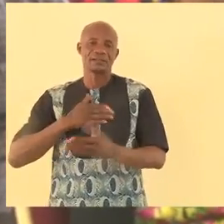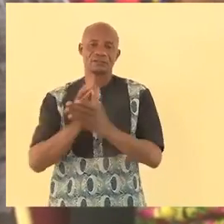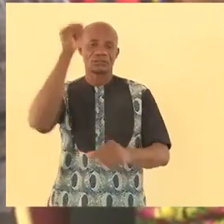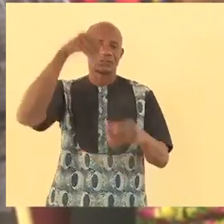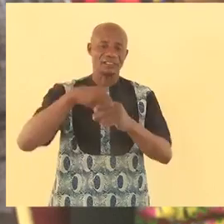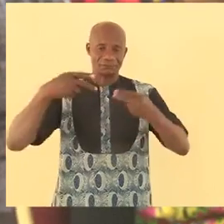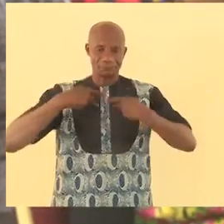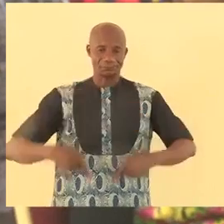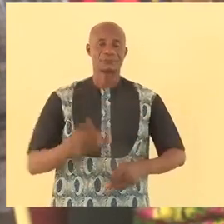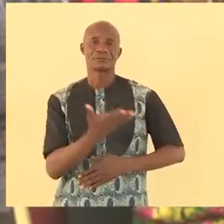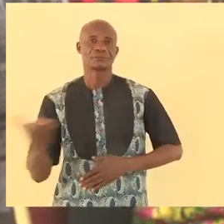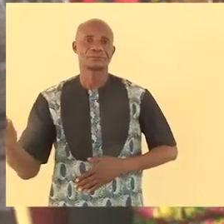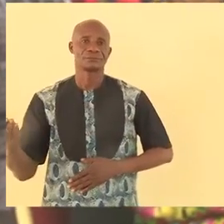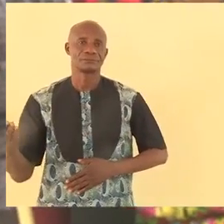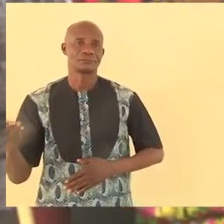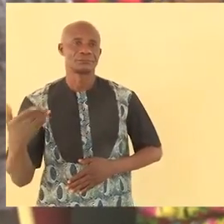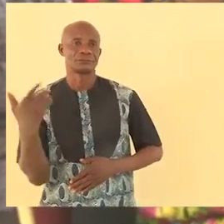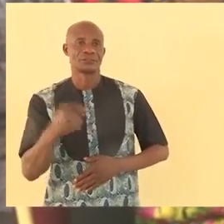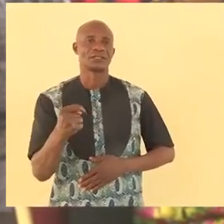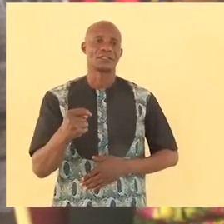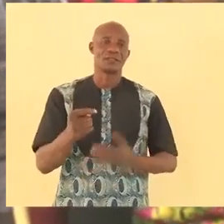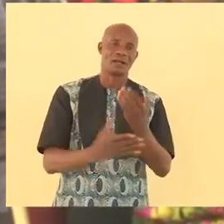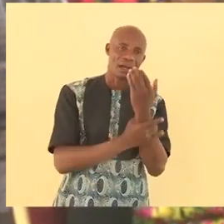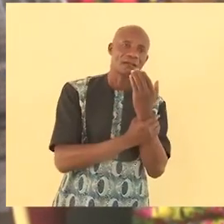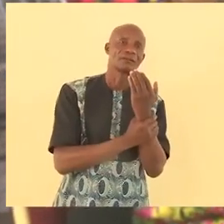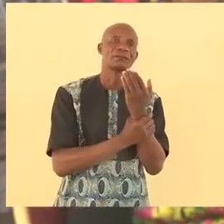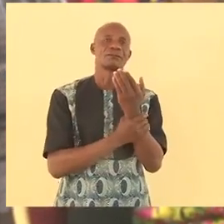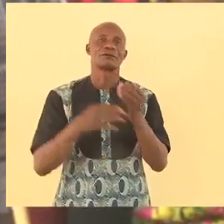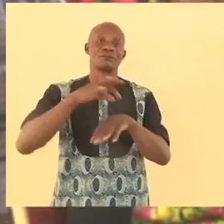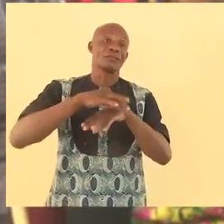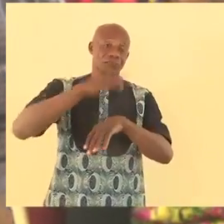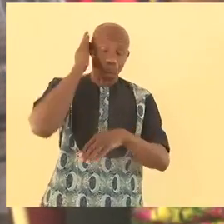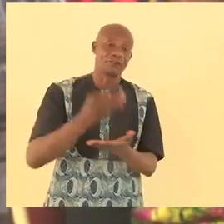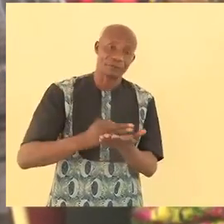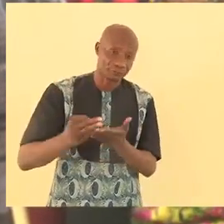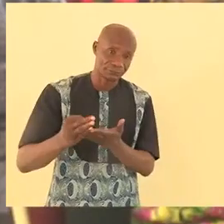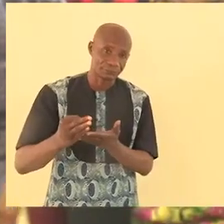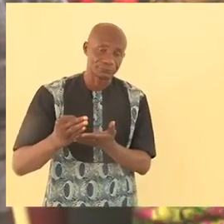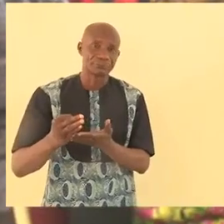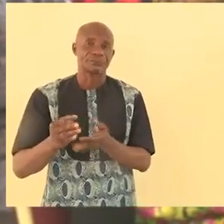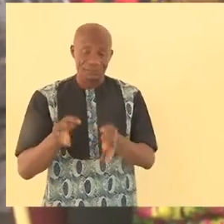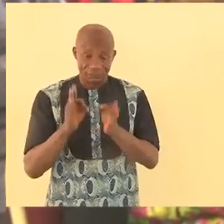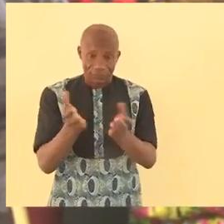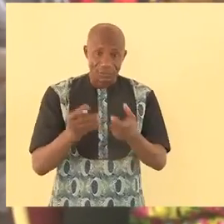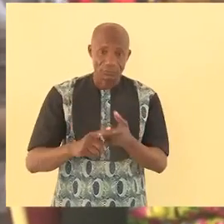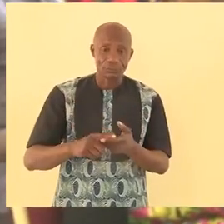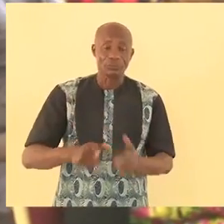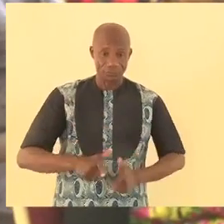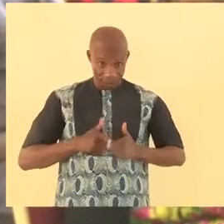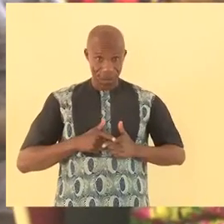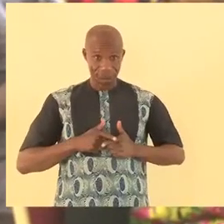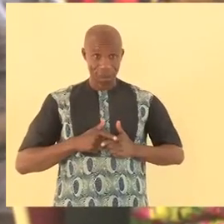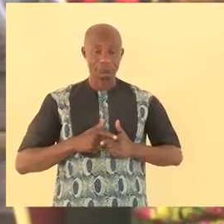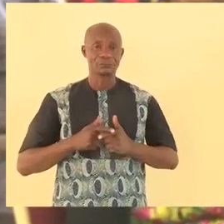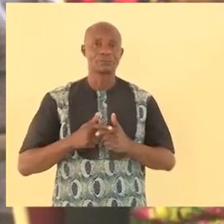on physical things. The Bible says that the arms of flesh will fail. If I want to live a life that flourishes, if I want to live a